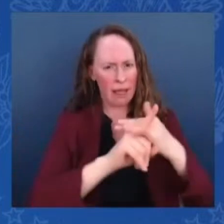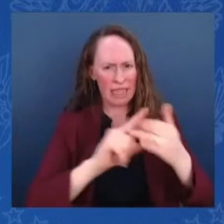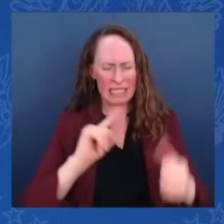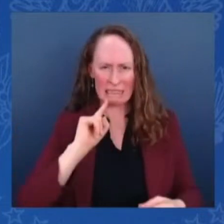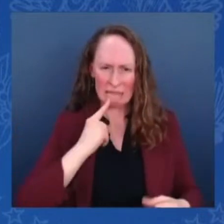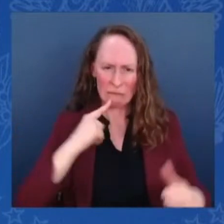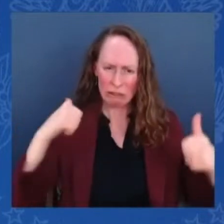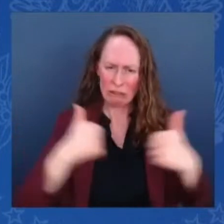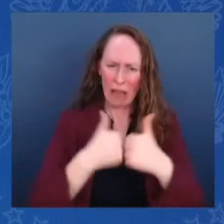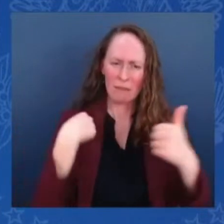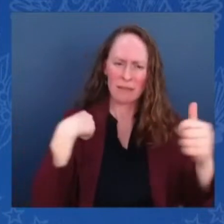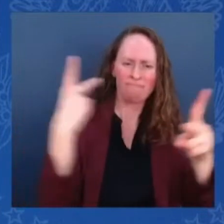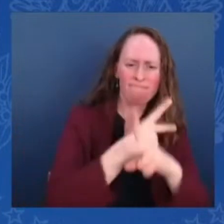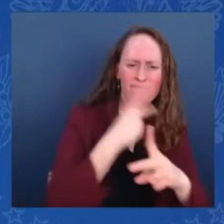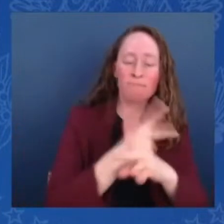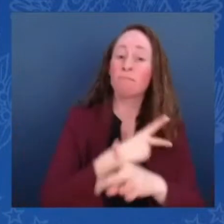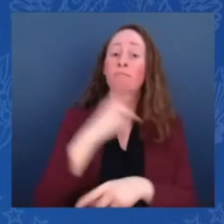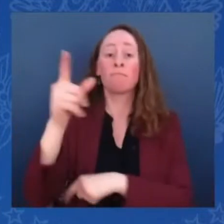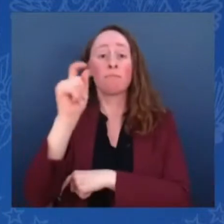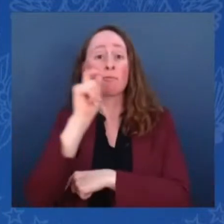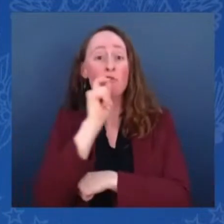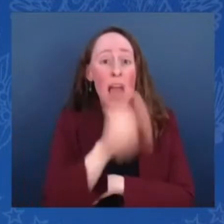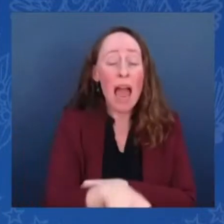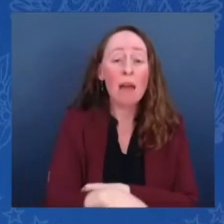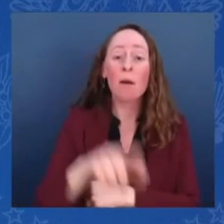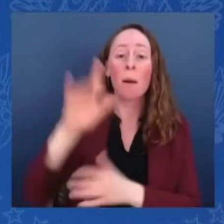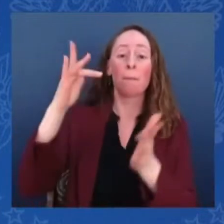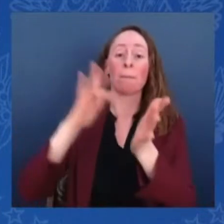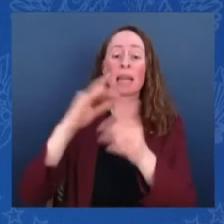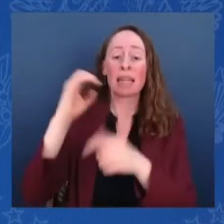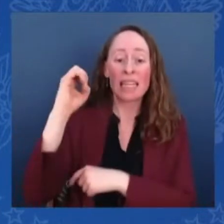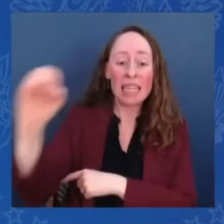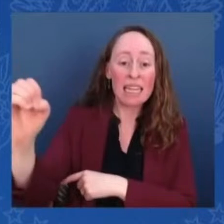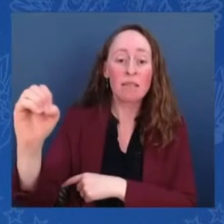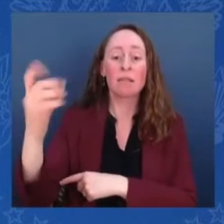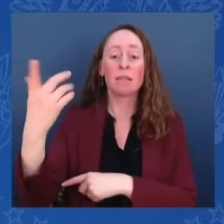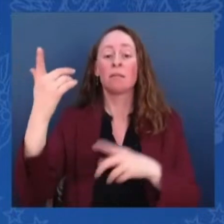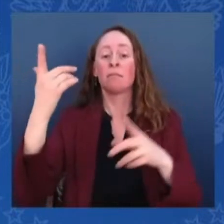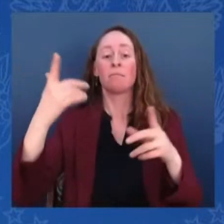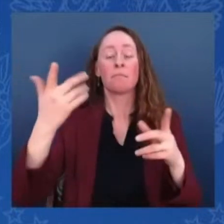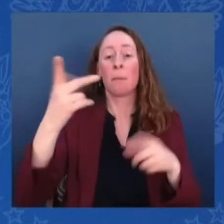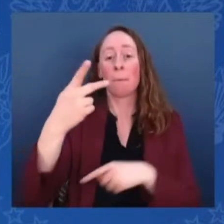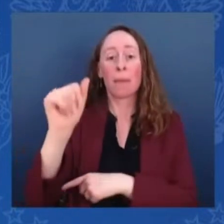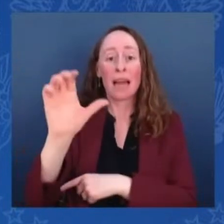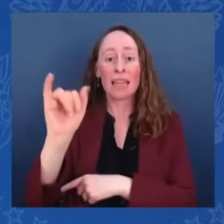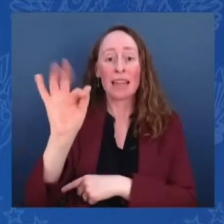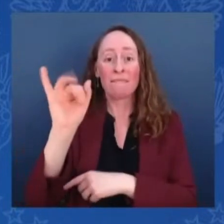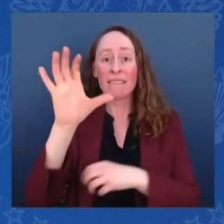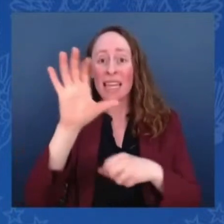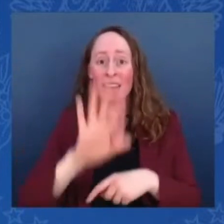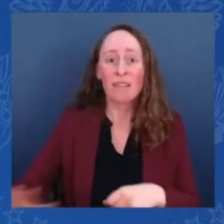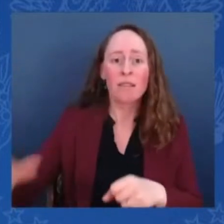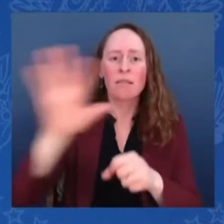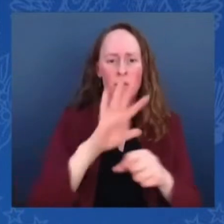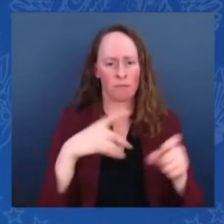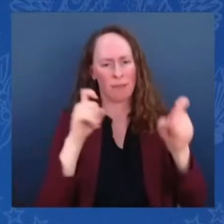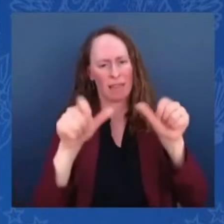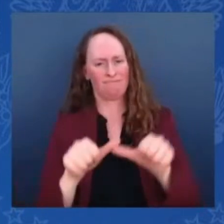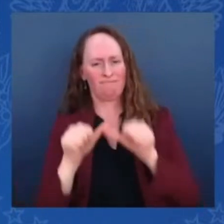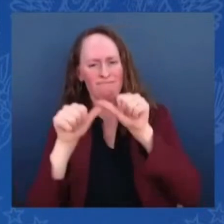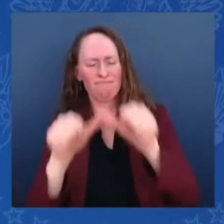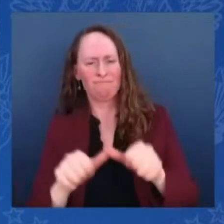East, in the Indo-Pacific. Must keep the pressure on the Houthis, who are attacking ships in the Red